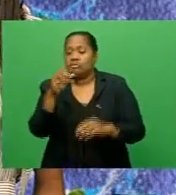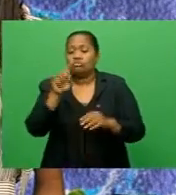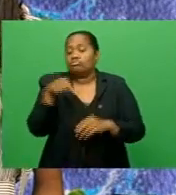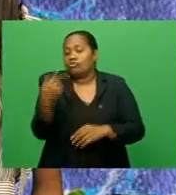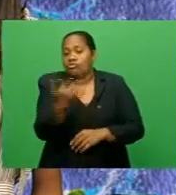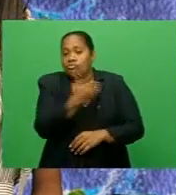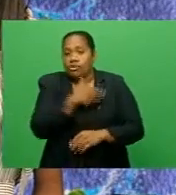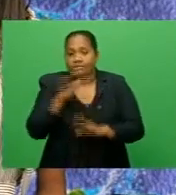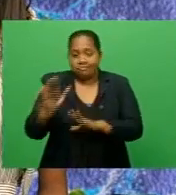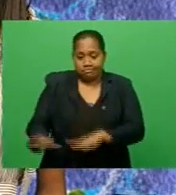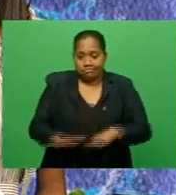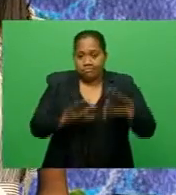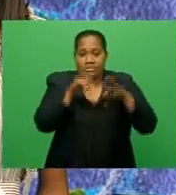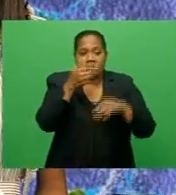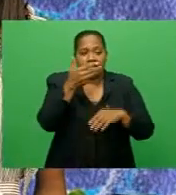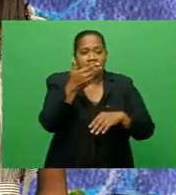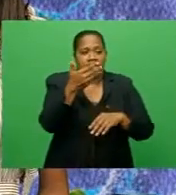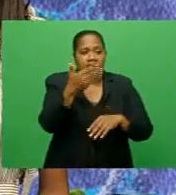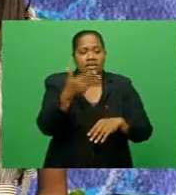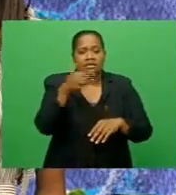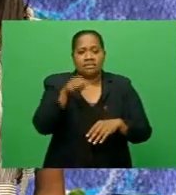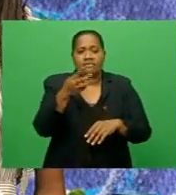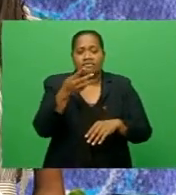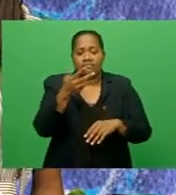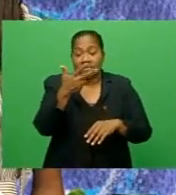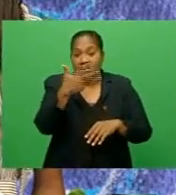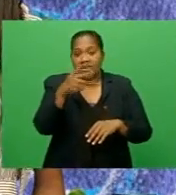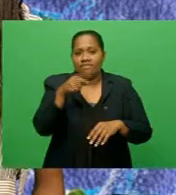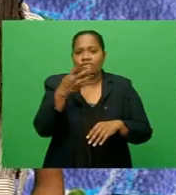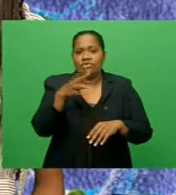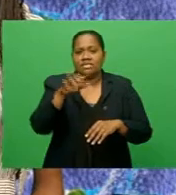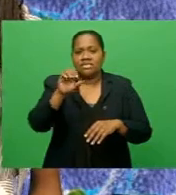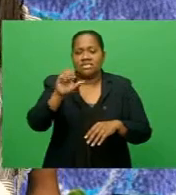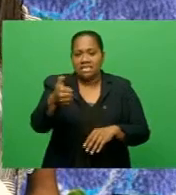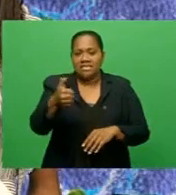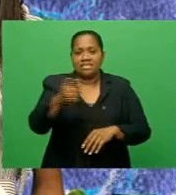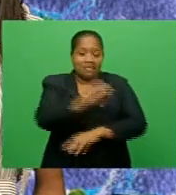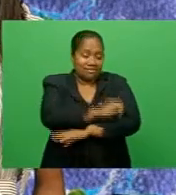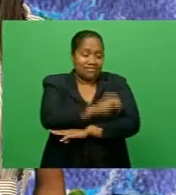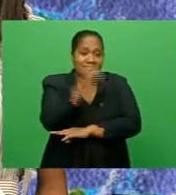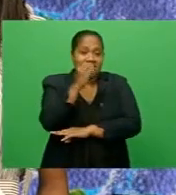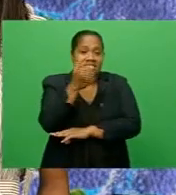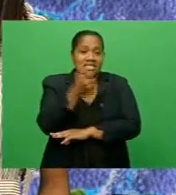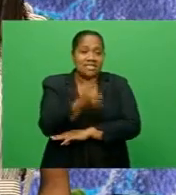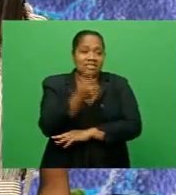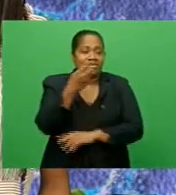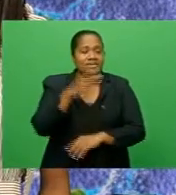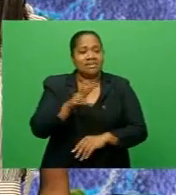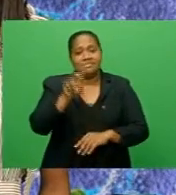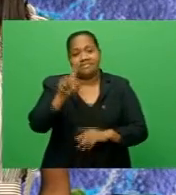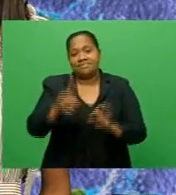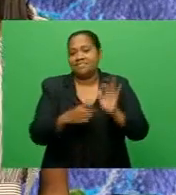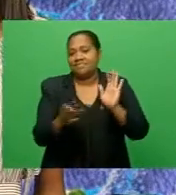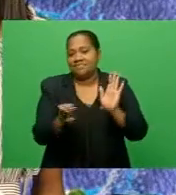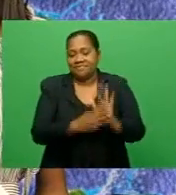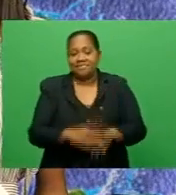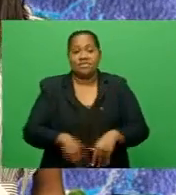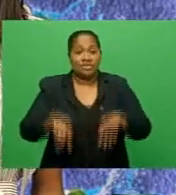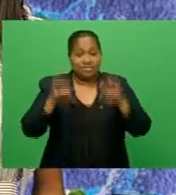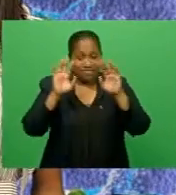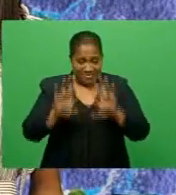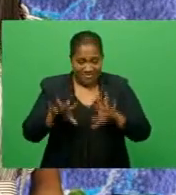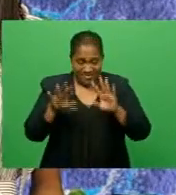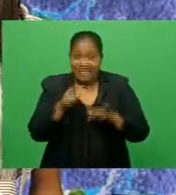tide at 8:46 p.m. Sunrise at 6:21 a.m. For tomorrow, cloudy periods with some showers and